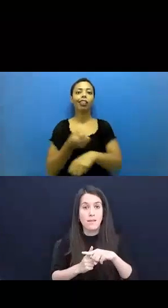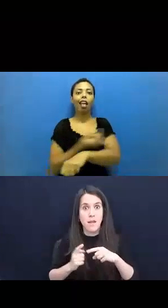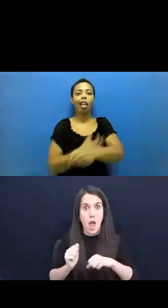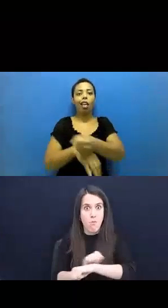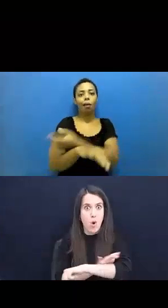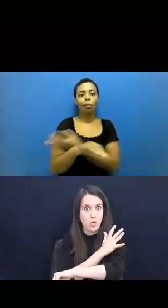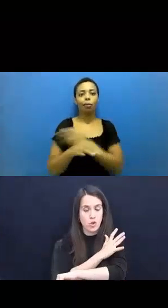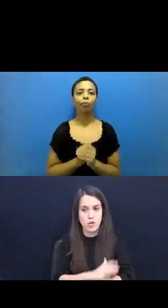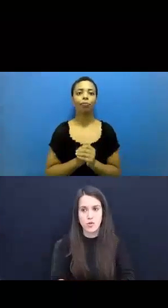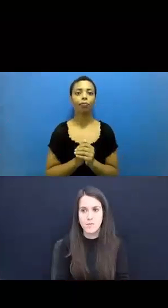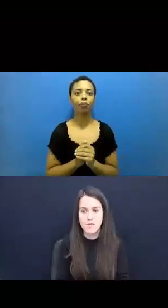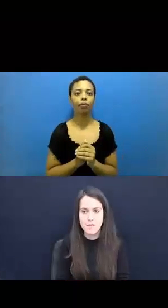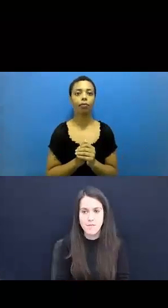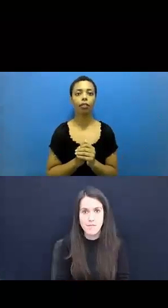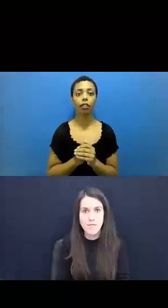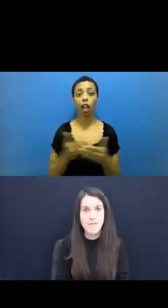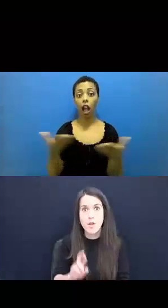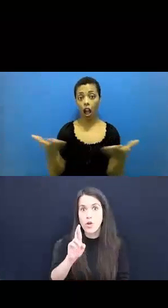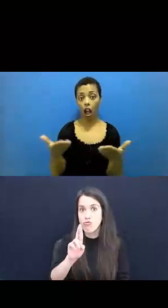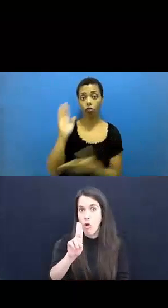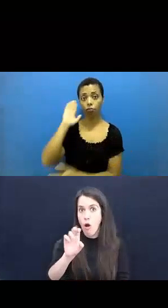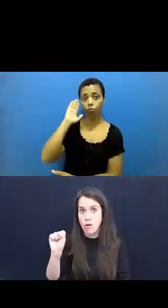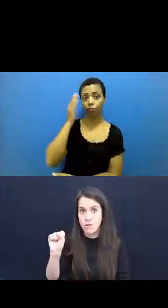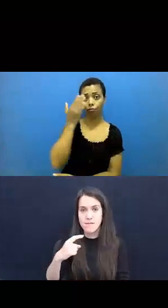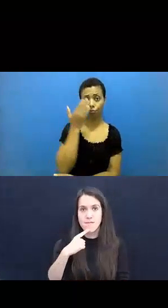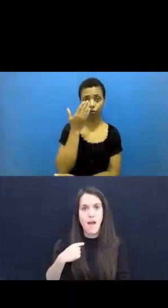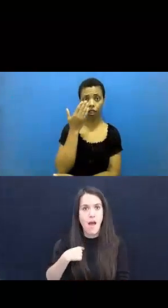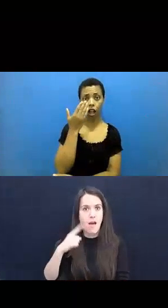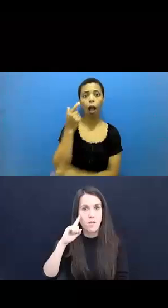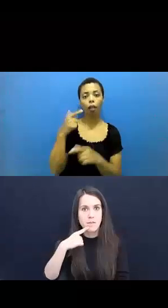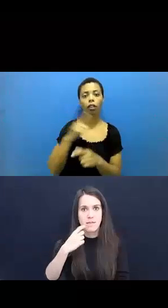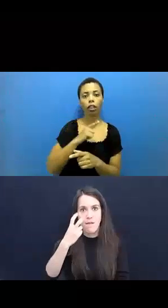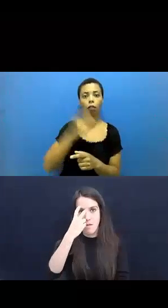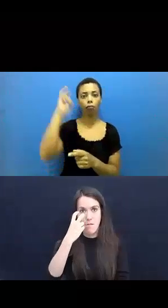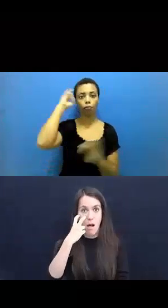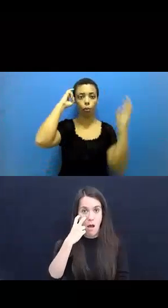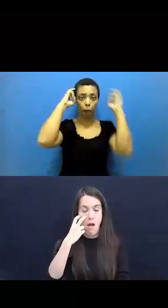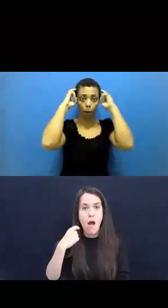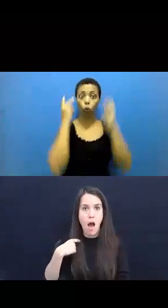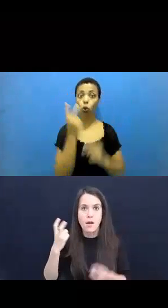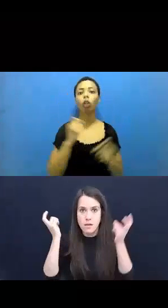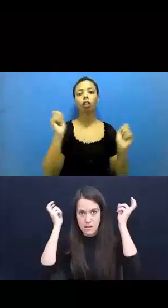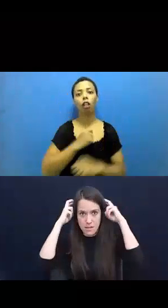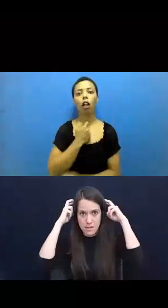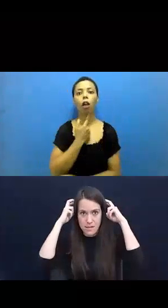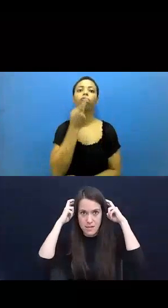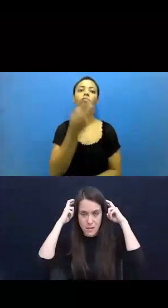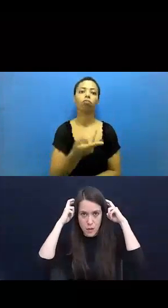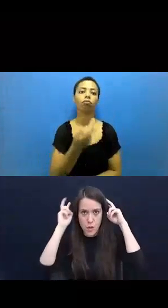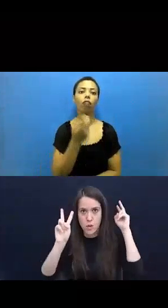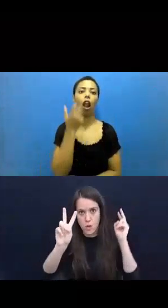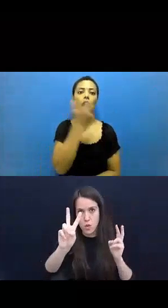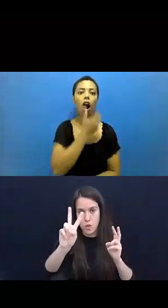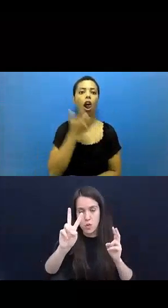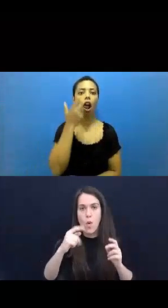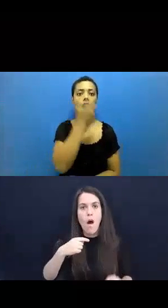Now, being deaf-blind with 2 cochlear implants, I use spoken language. So I find the